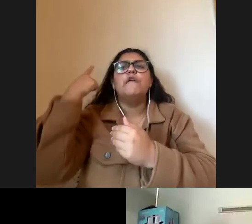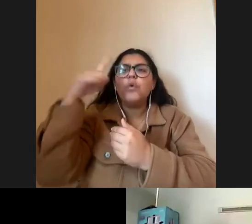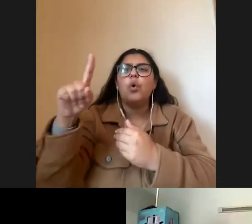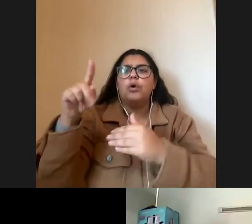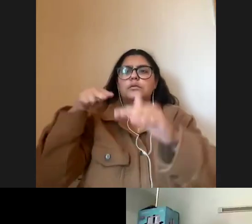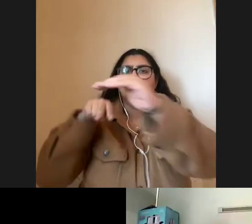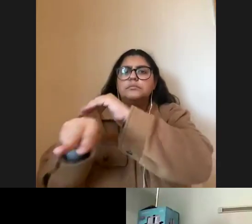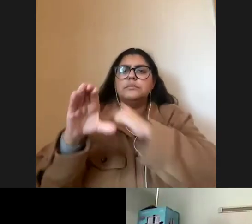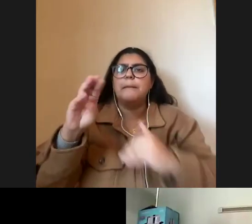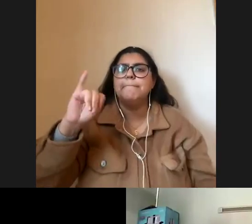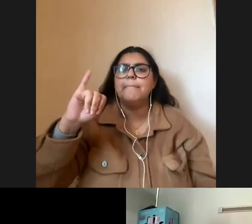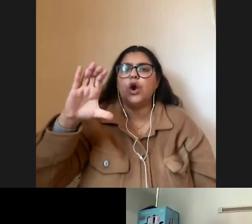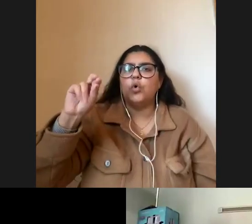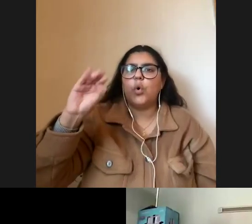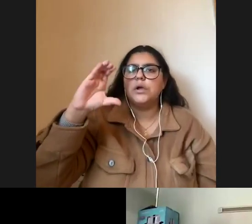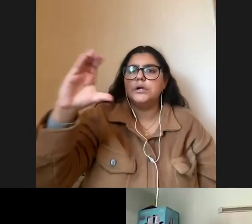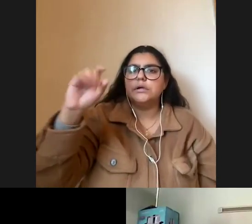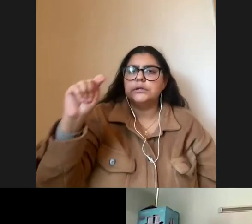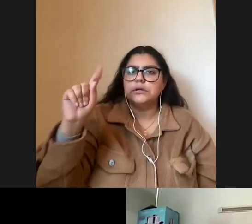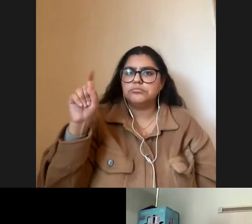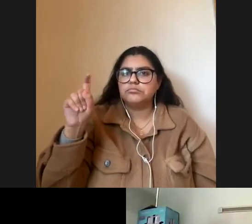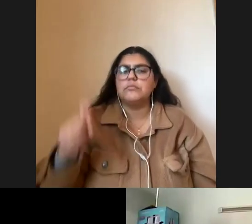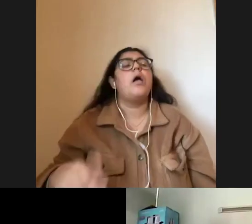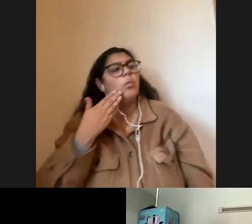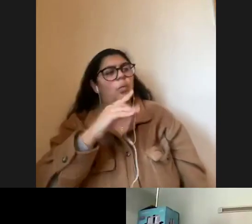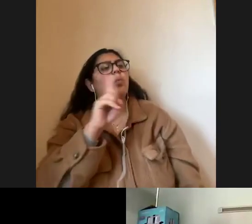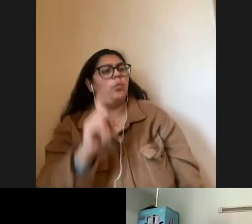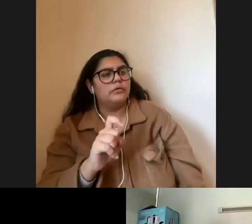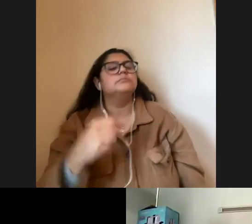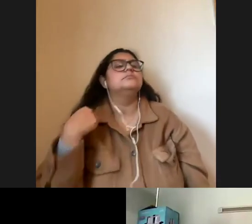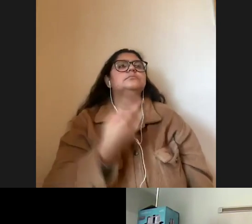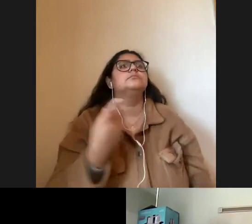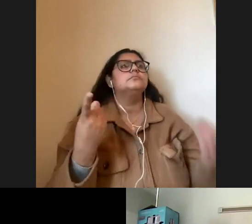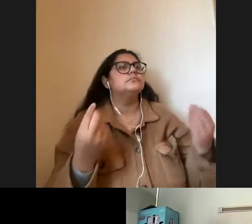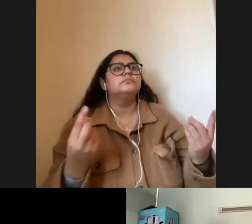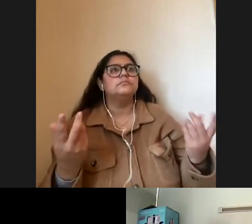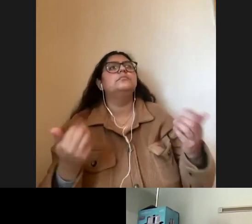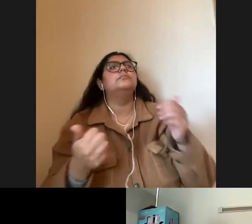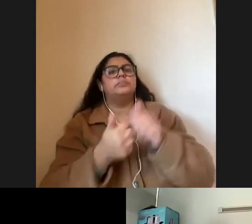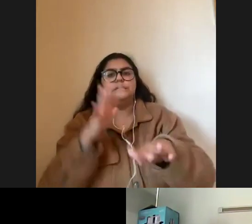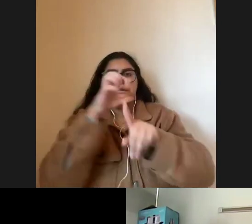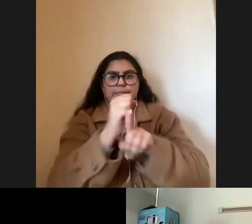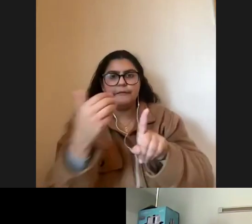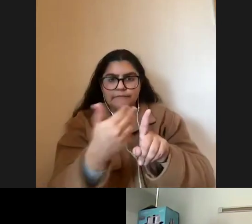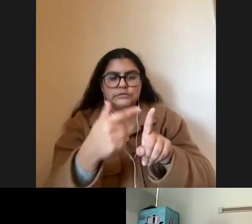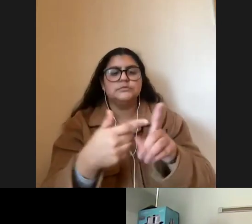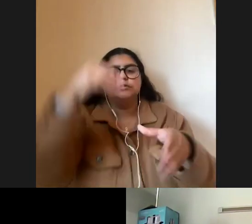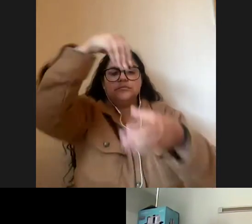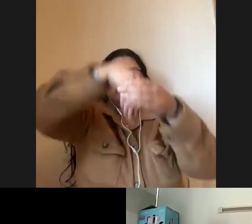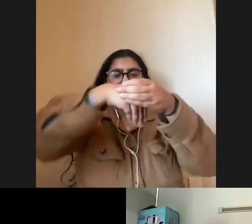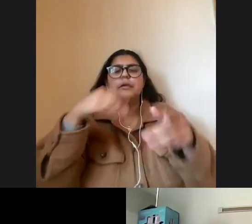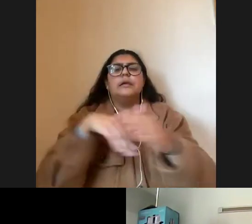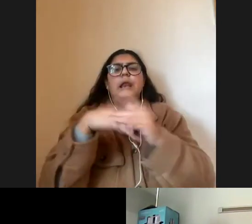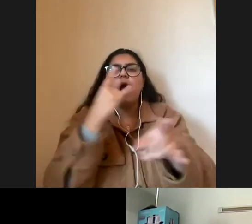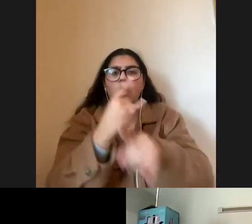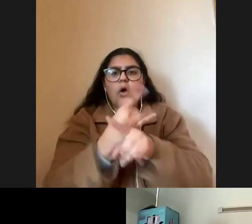question. Mainly what we do is we'll probably catch the fish and preserve it in something like alcohol or formalin, and